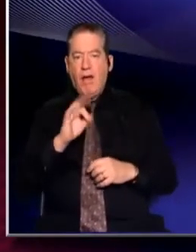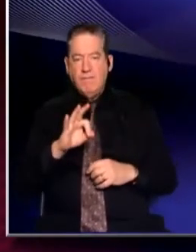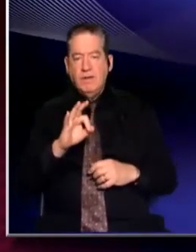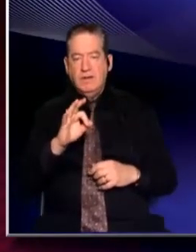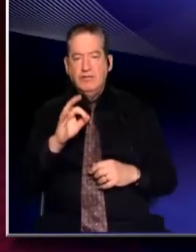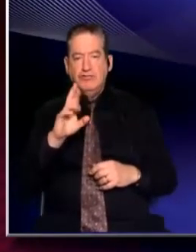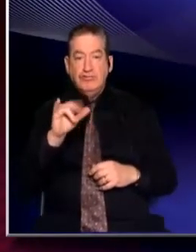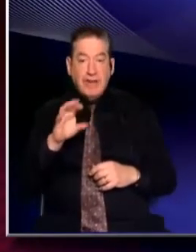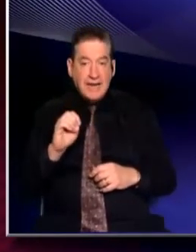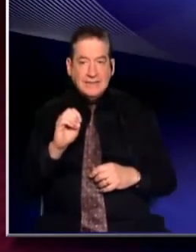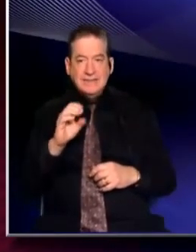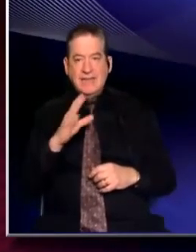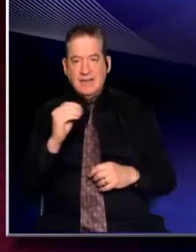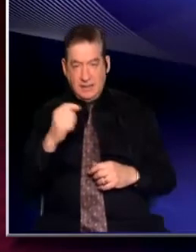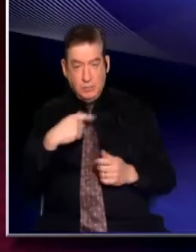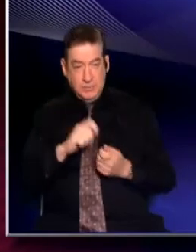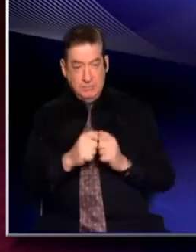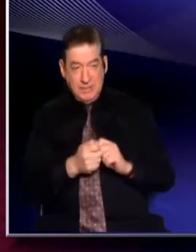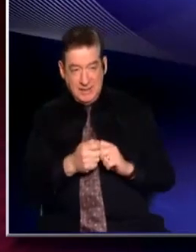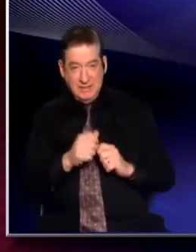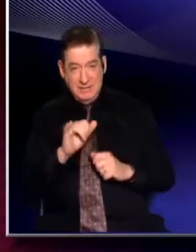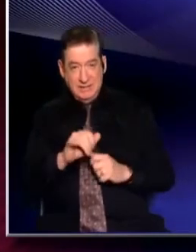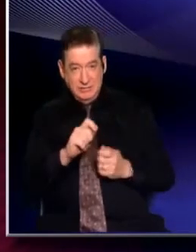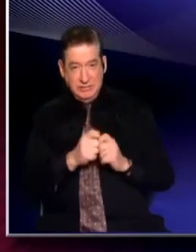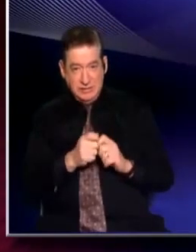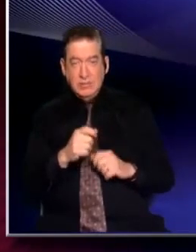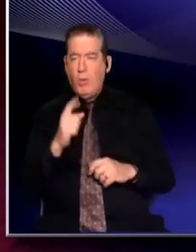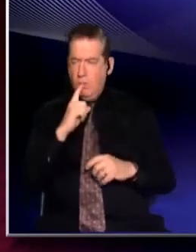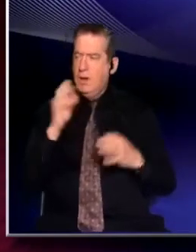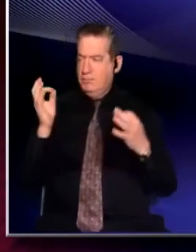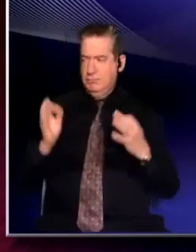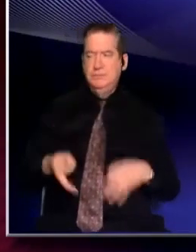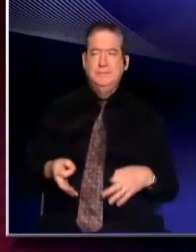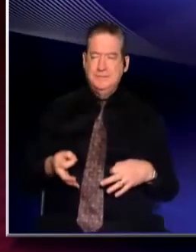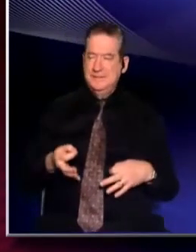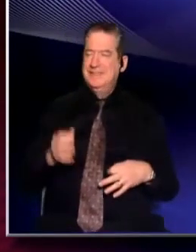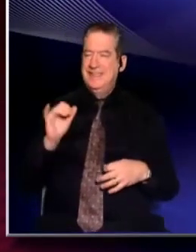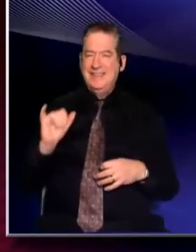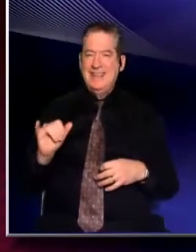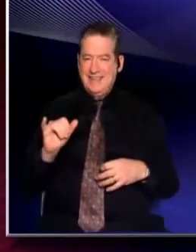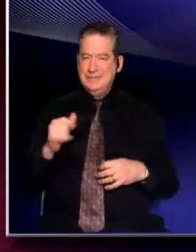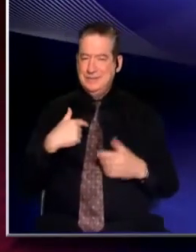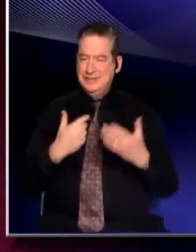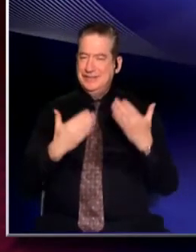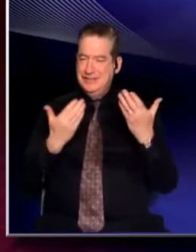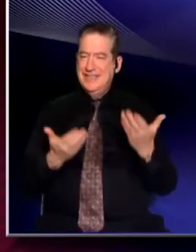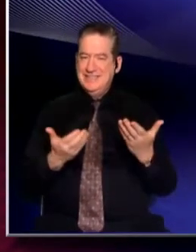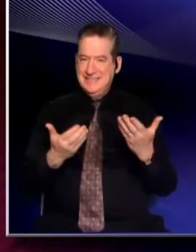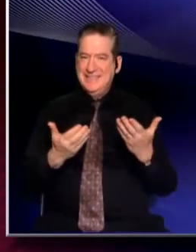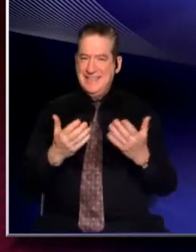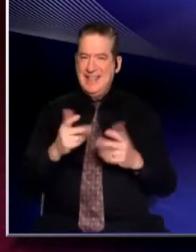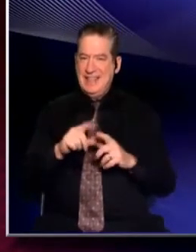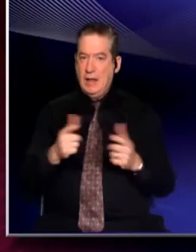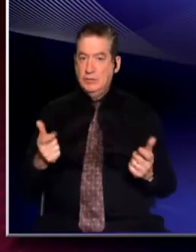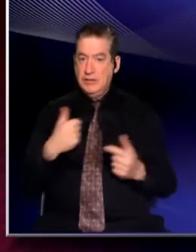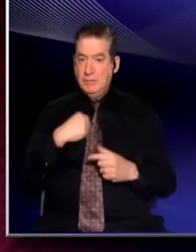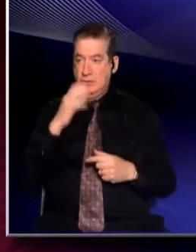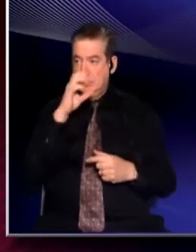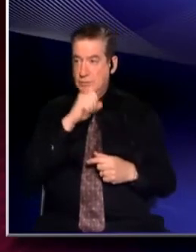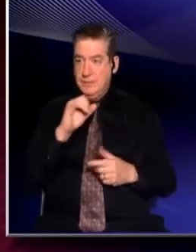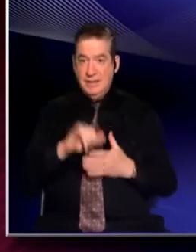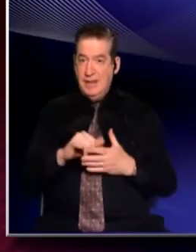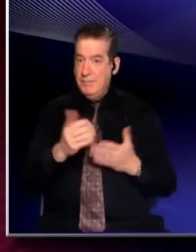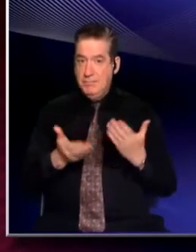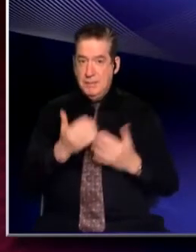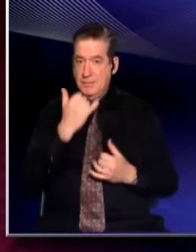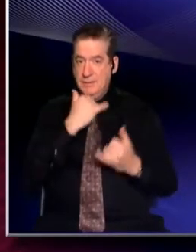So could we make a change for that when that comes back up to the board? Absolutely. That is the ASBA suggested language. I'm assuming that must have